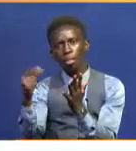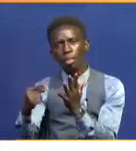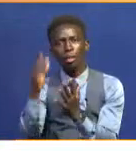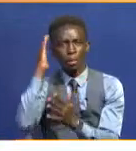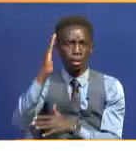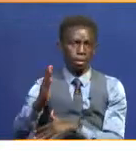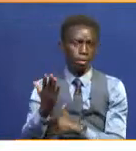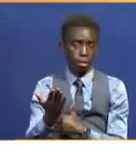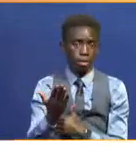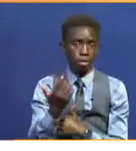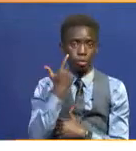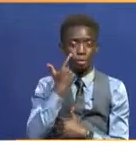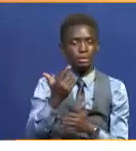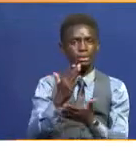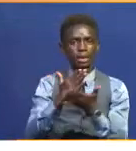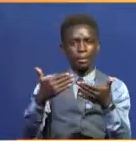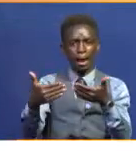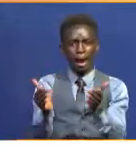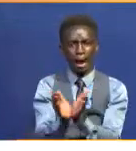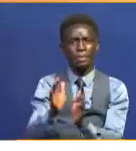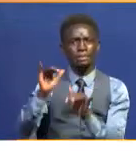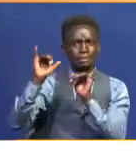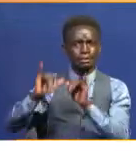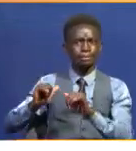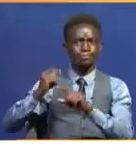time, because there's a track record